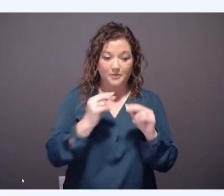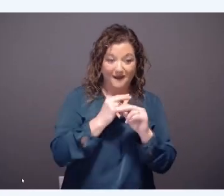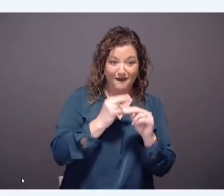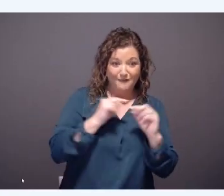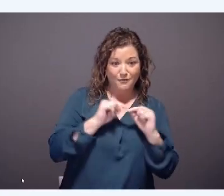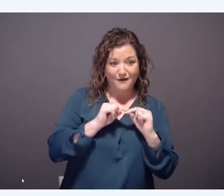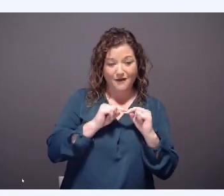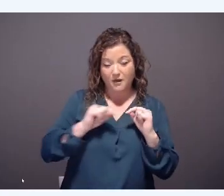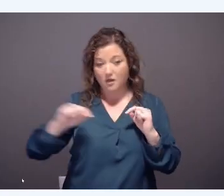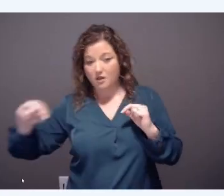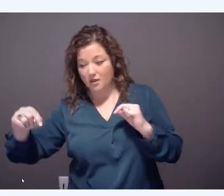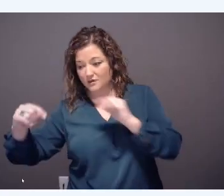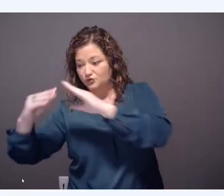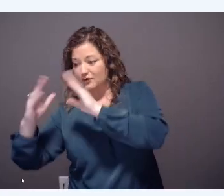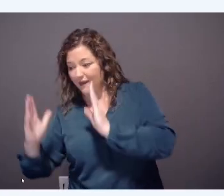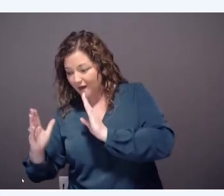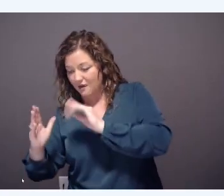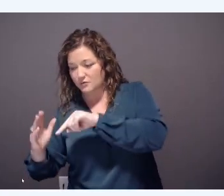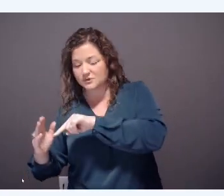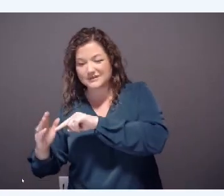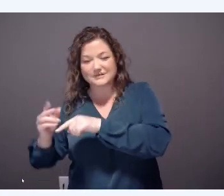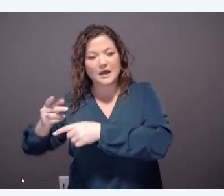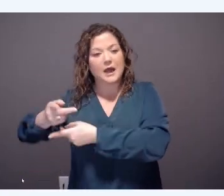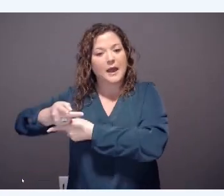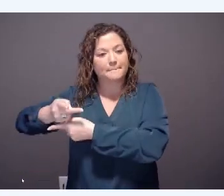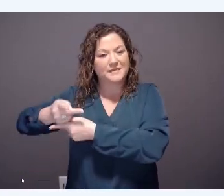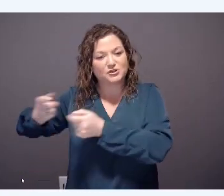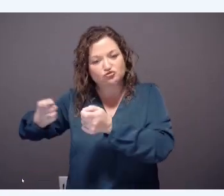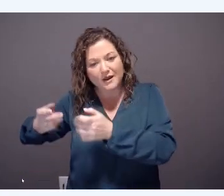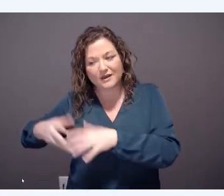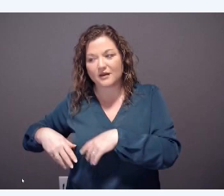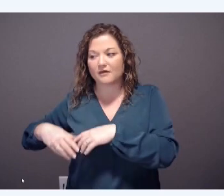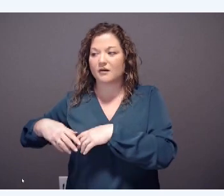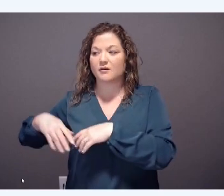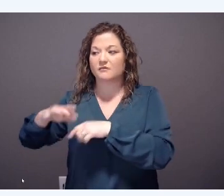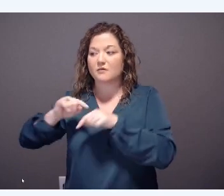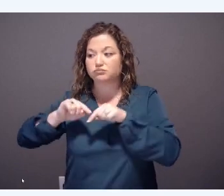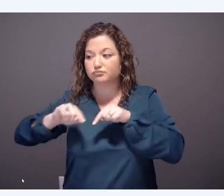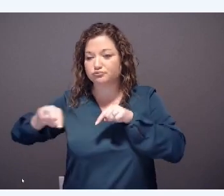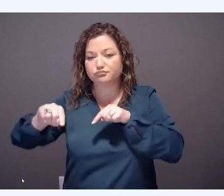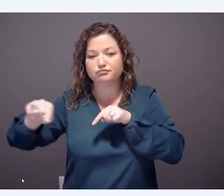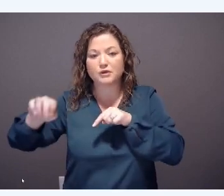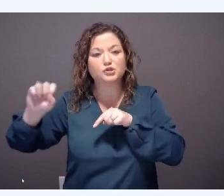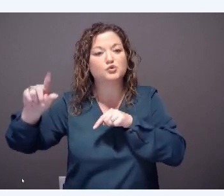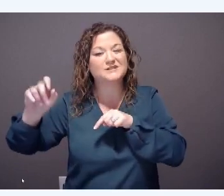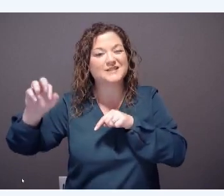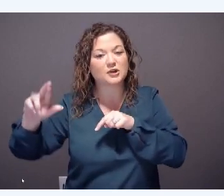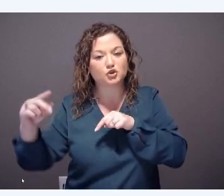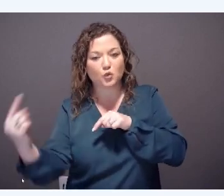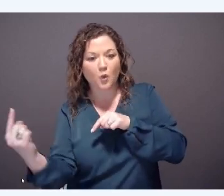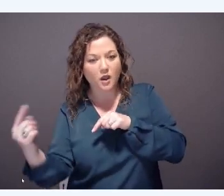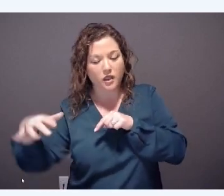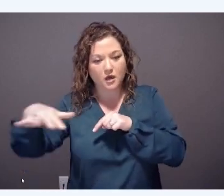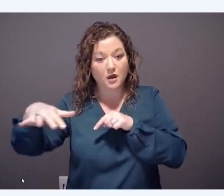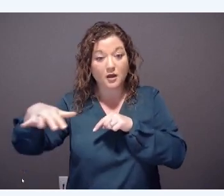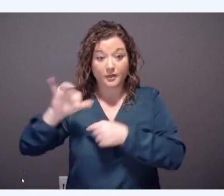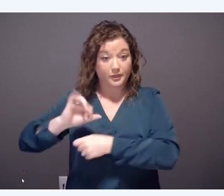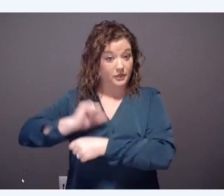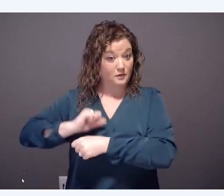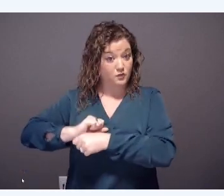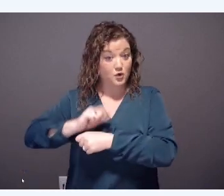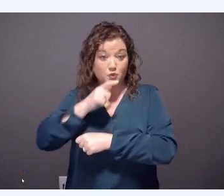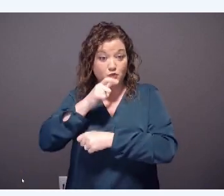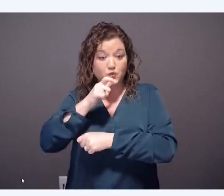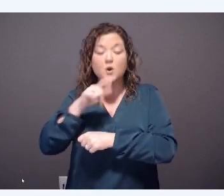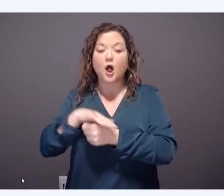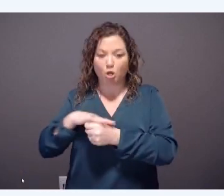the administrative and maintenance shop out to all the way to the sector one. This work was performed by a local contractor,